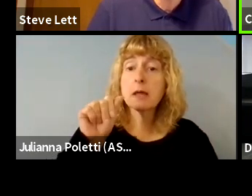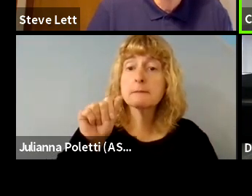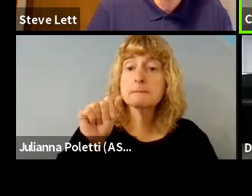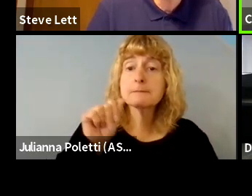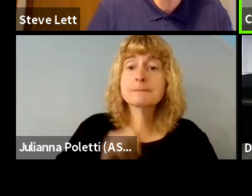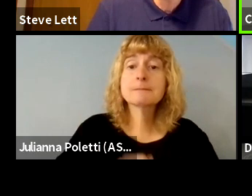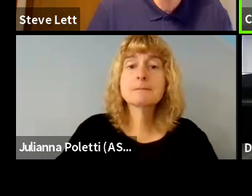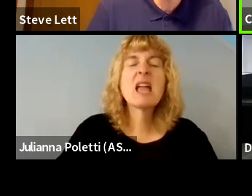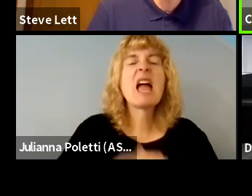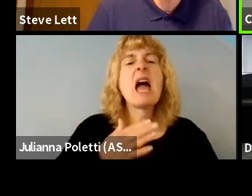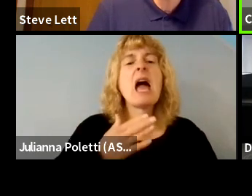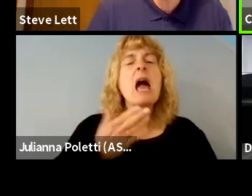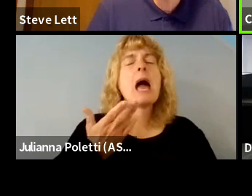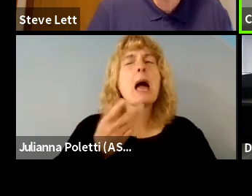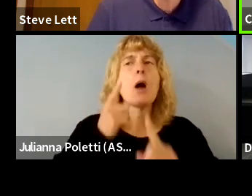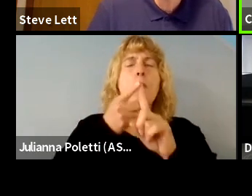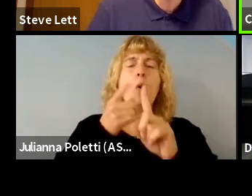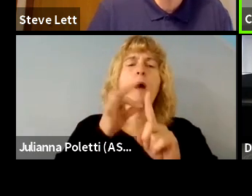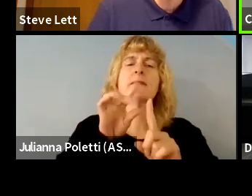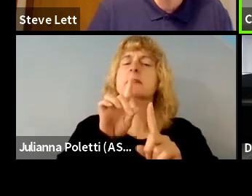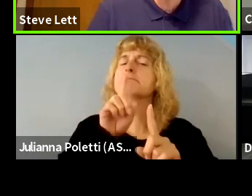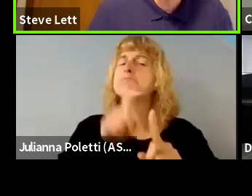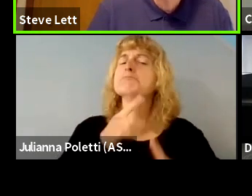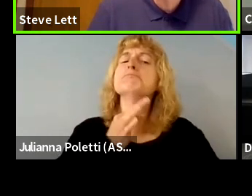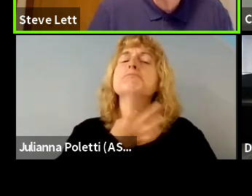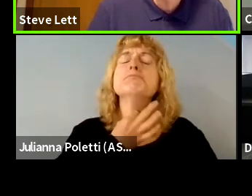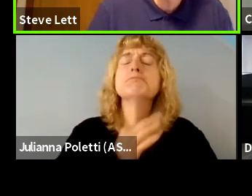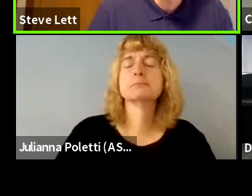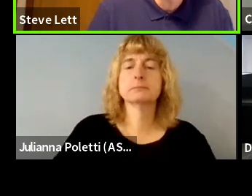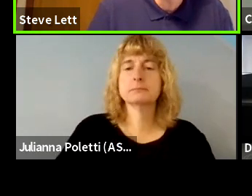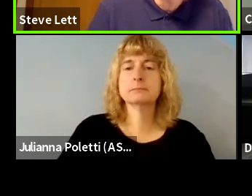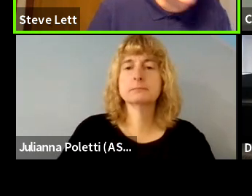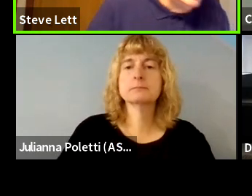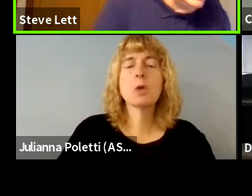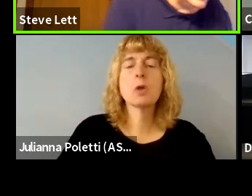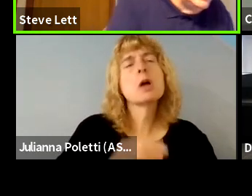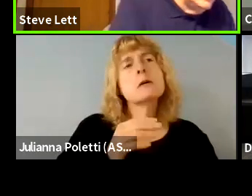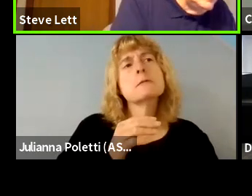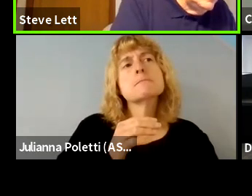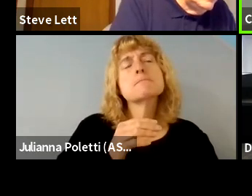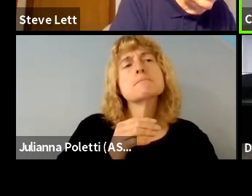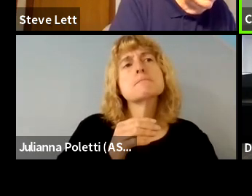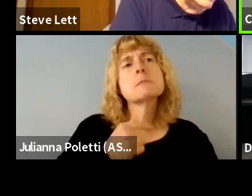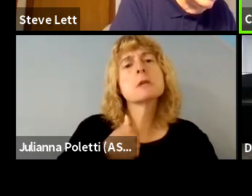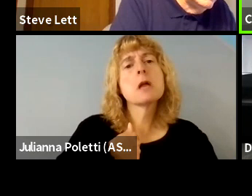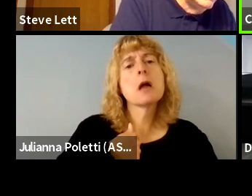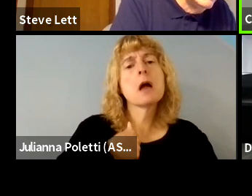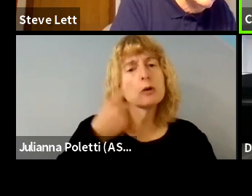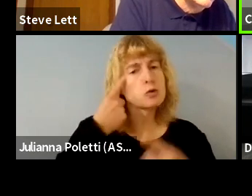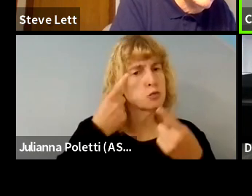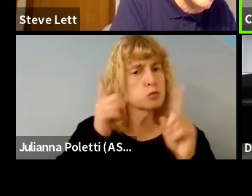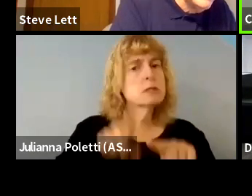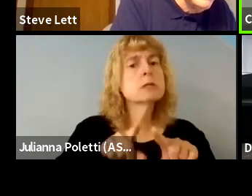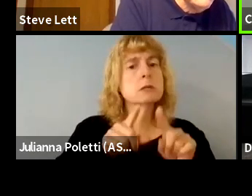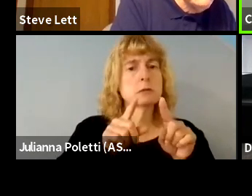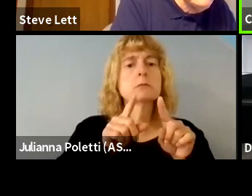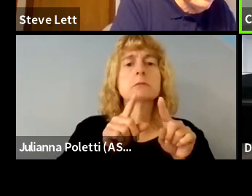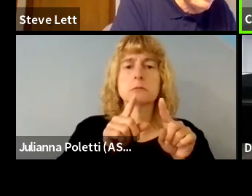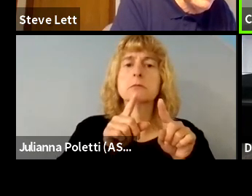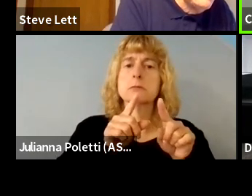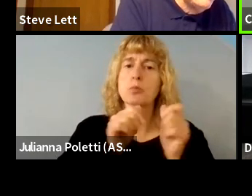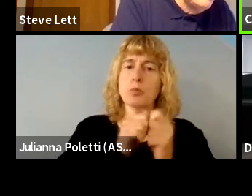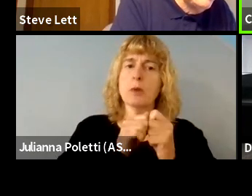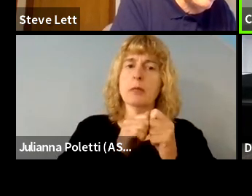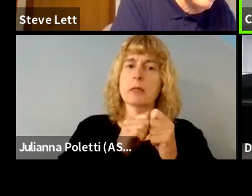have a point of inquiry, I guess I'm supposed to say. Okay. So I agree with